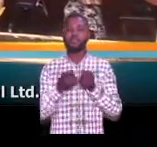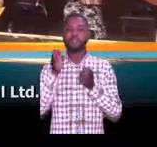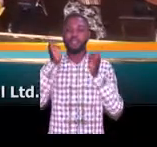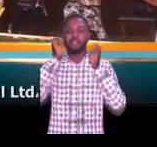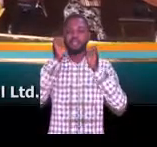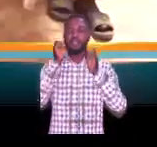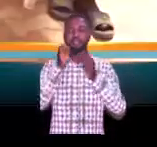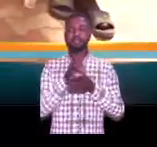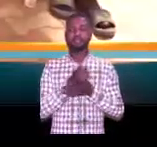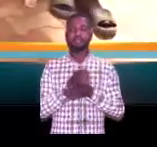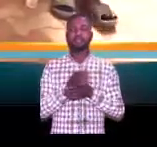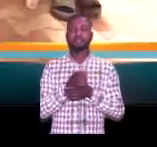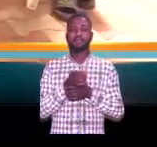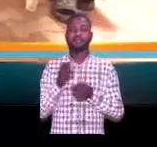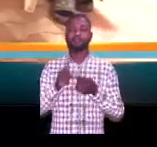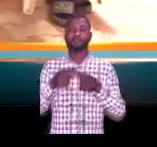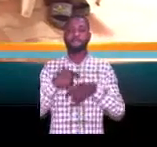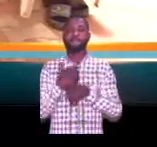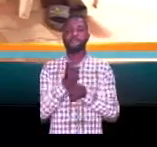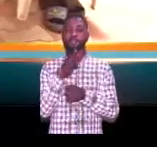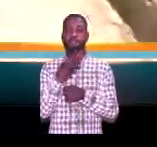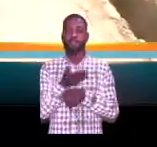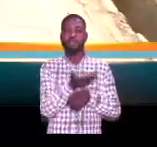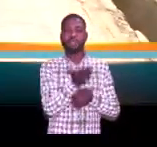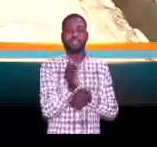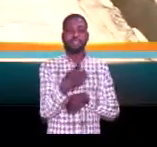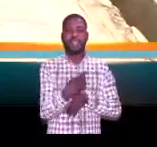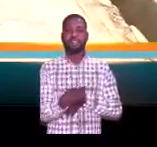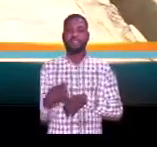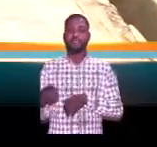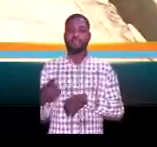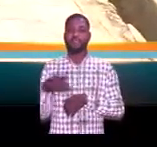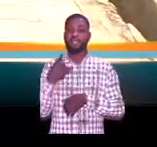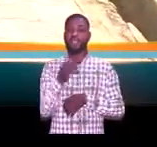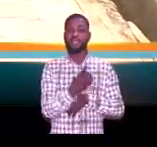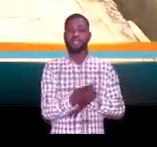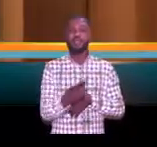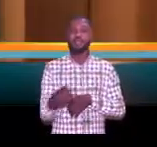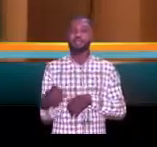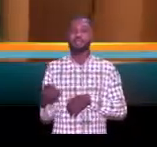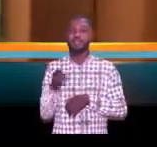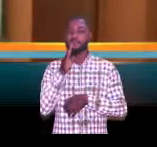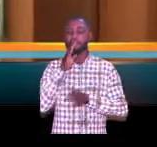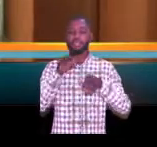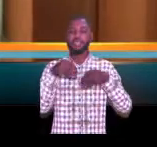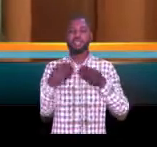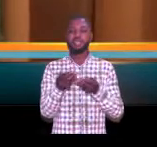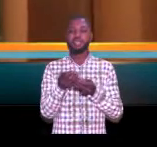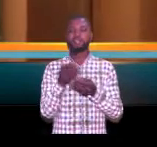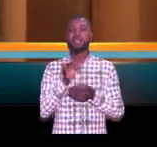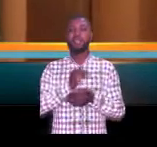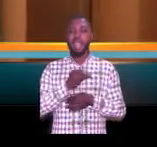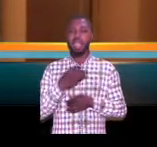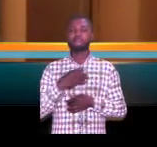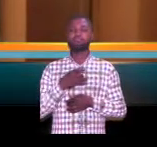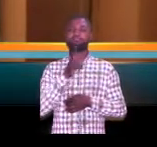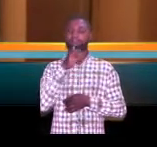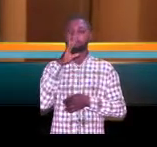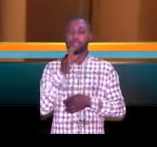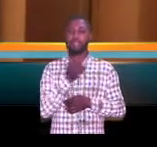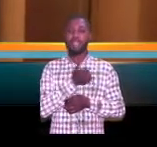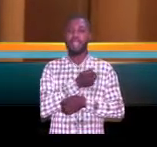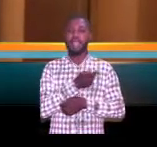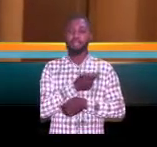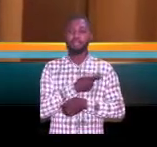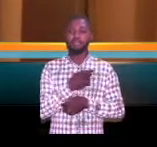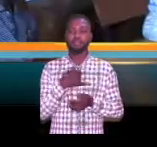support education. The students promised to make judicious use of these devices. The device being given to us, I really,